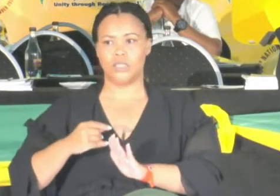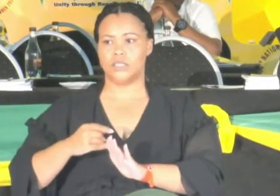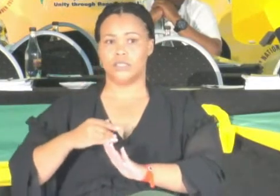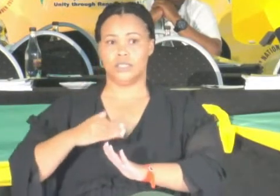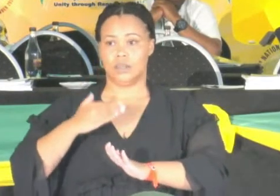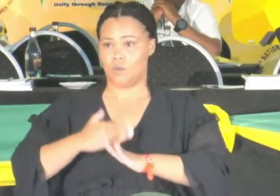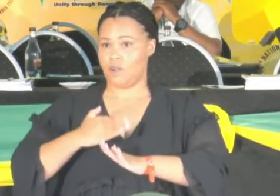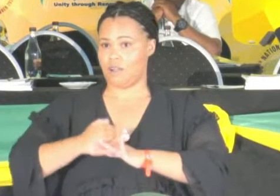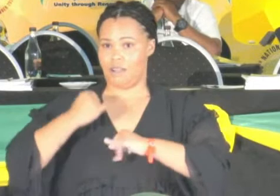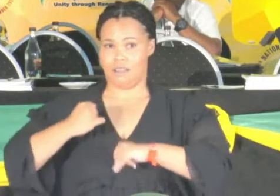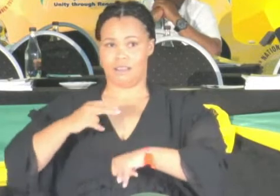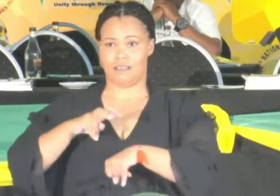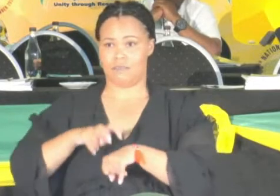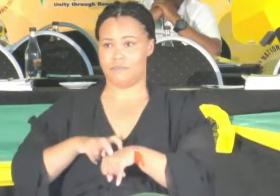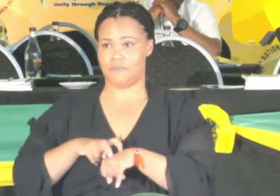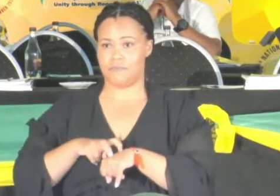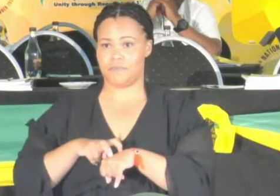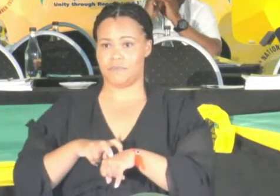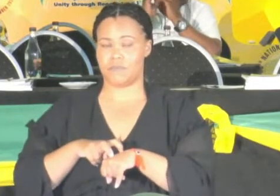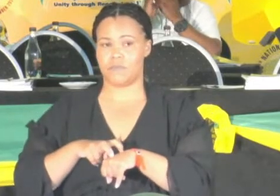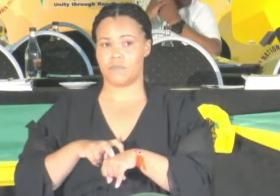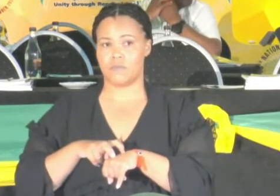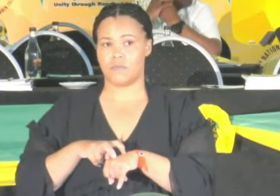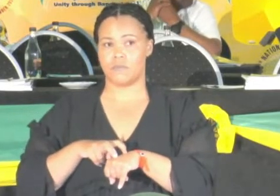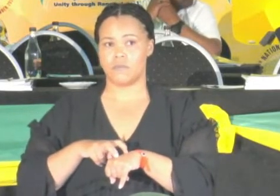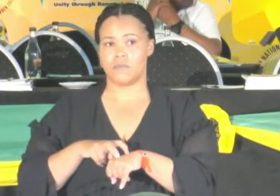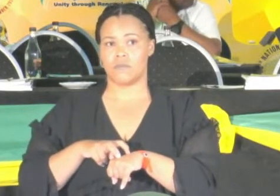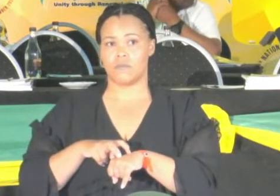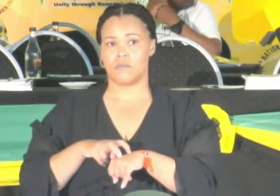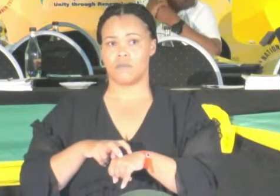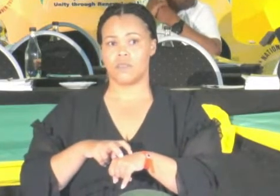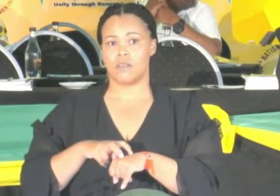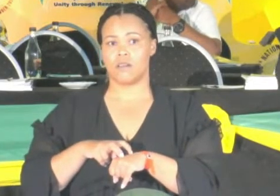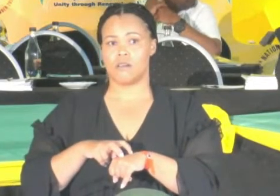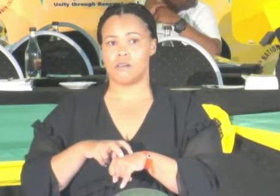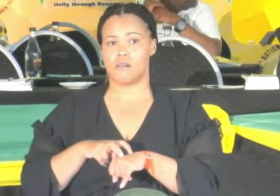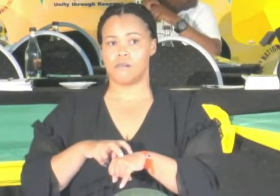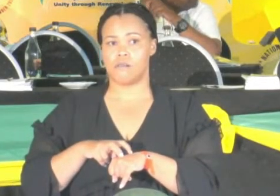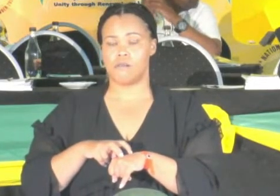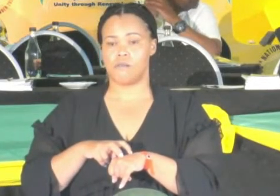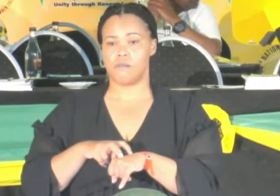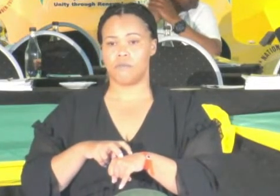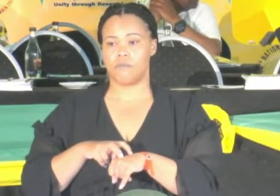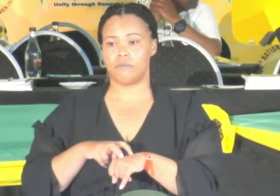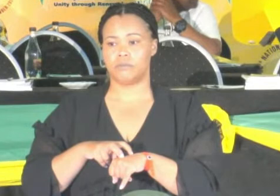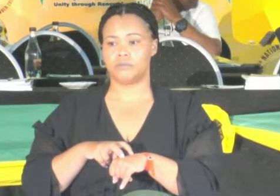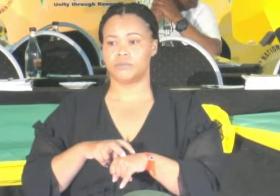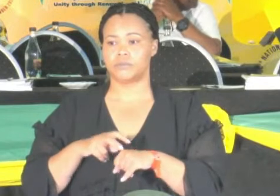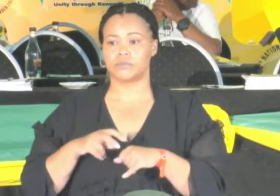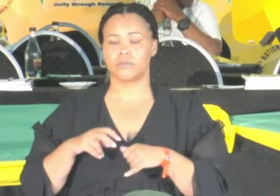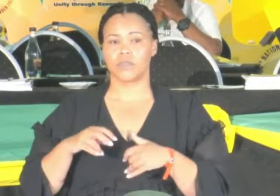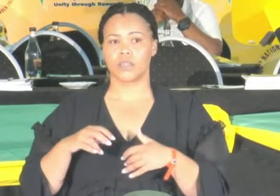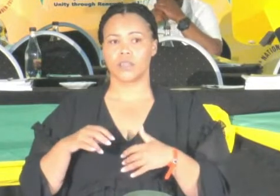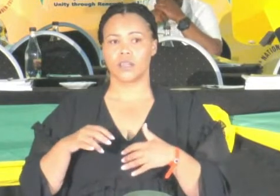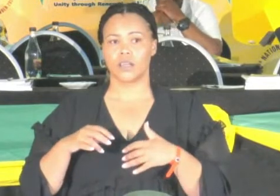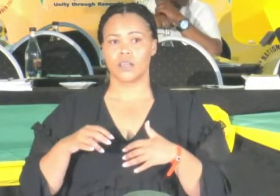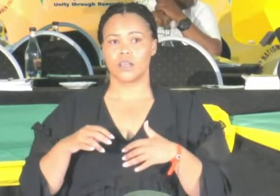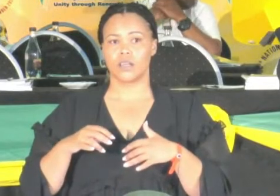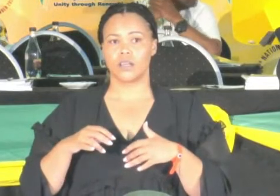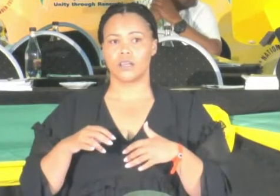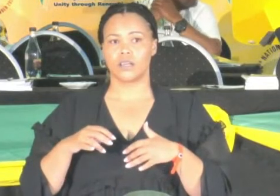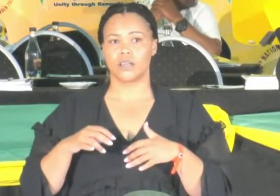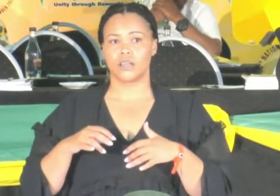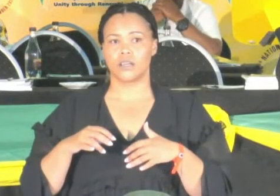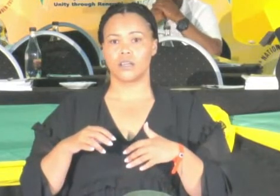It may be challenging to work across 10 different